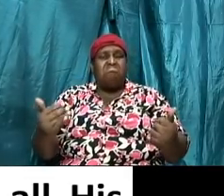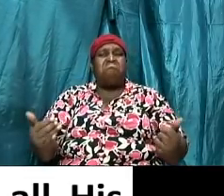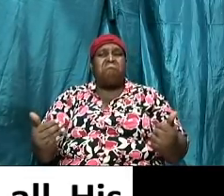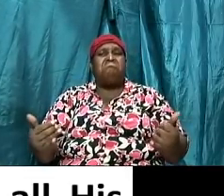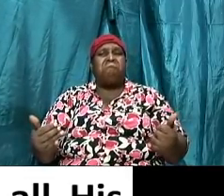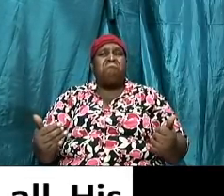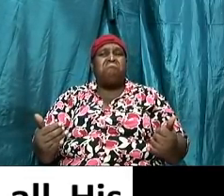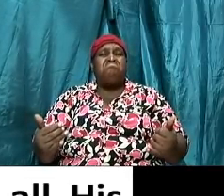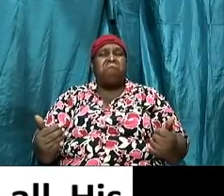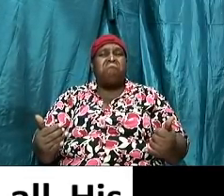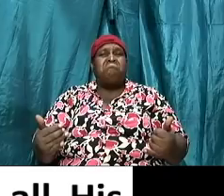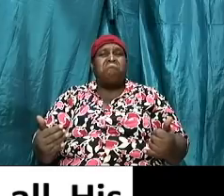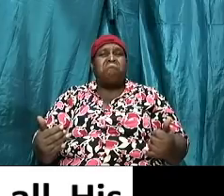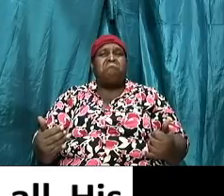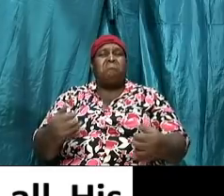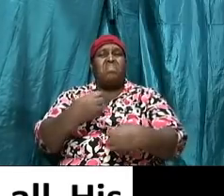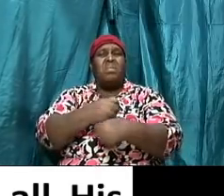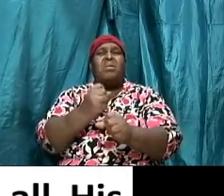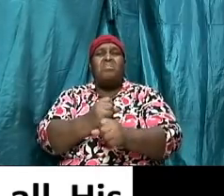good